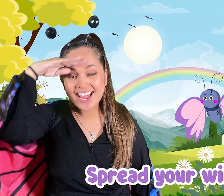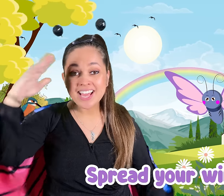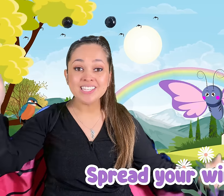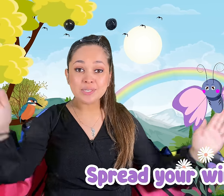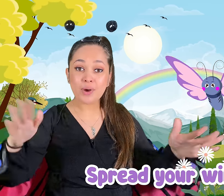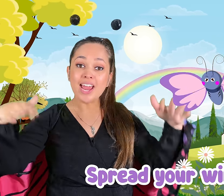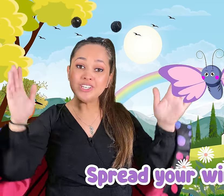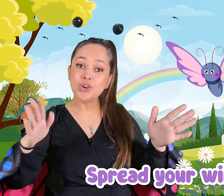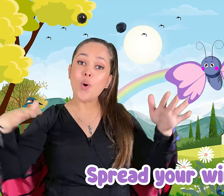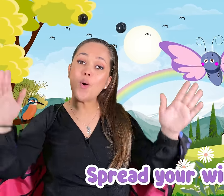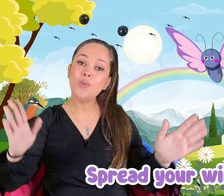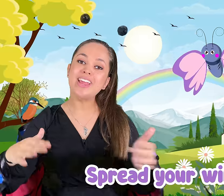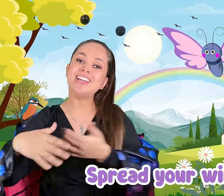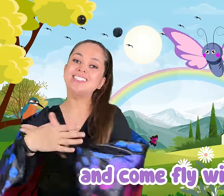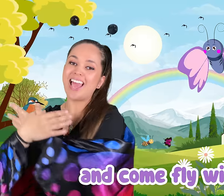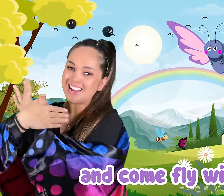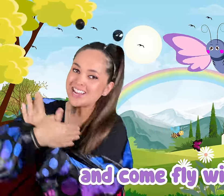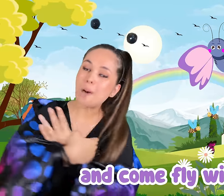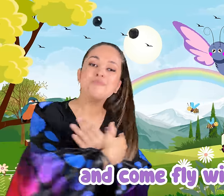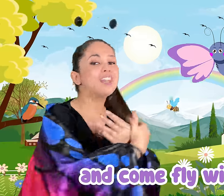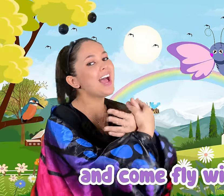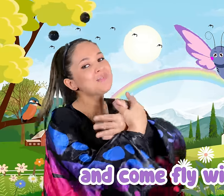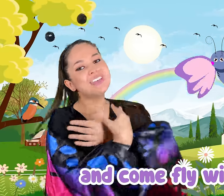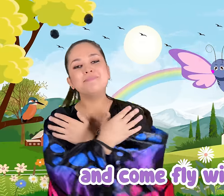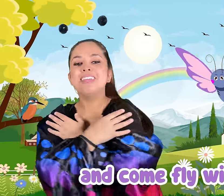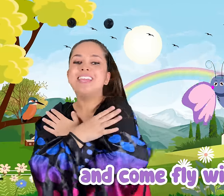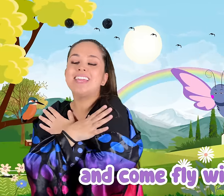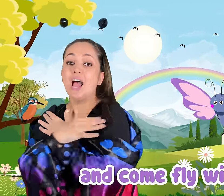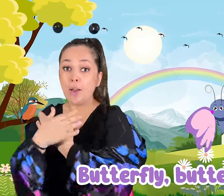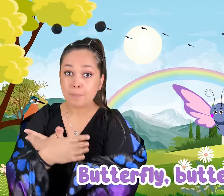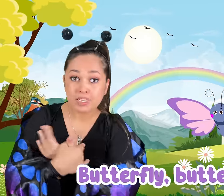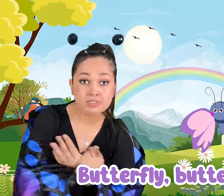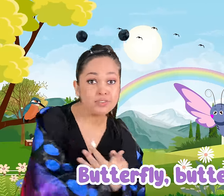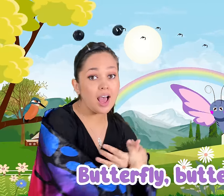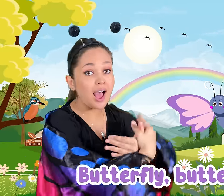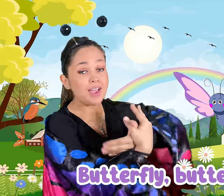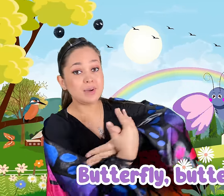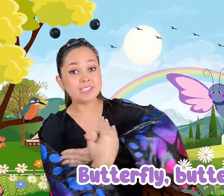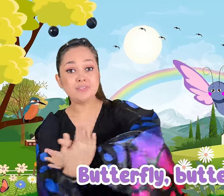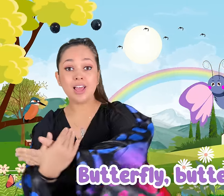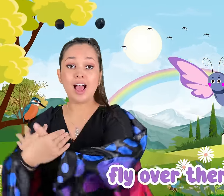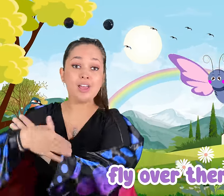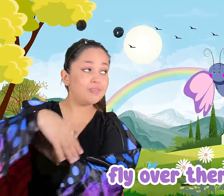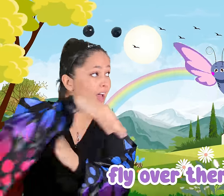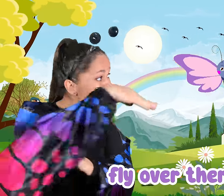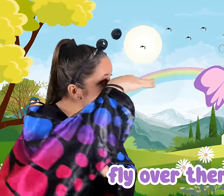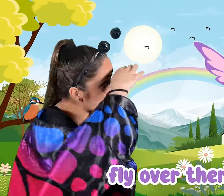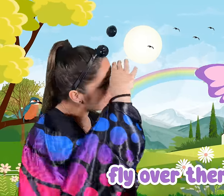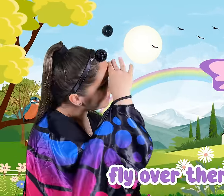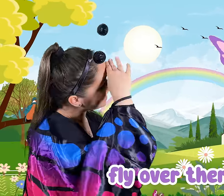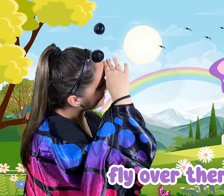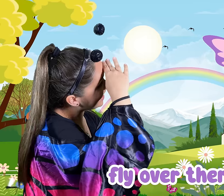see? Spread your wings and come fly with me. Butterfly, butterfly,